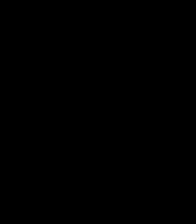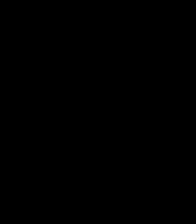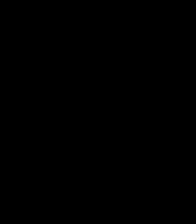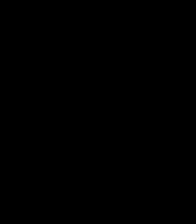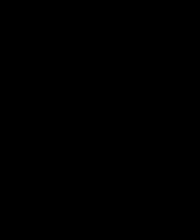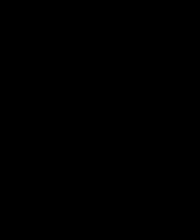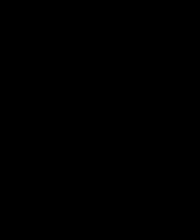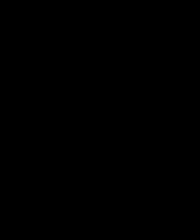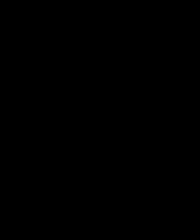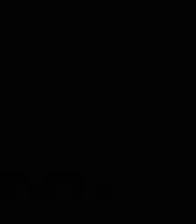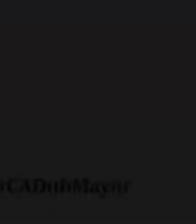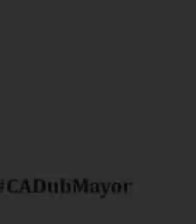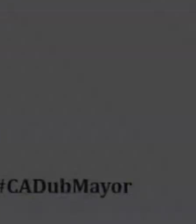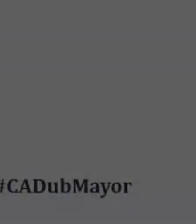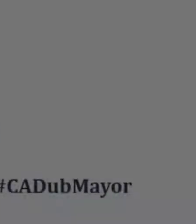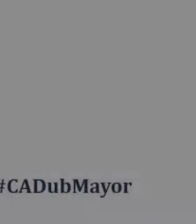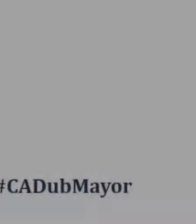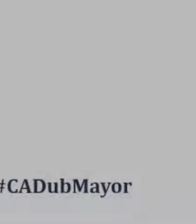Yeah.